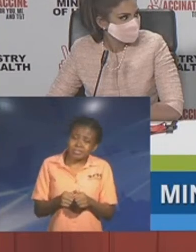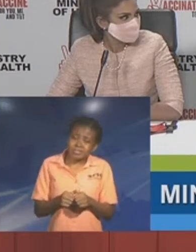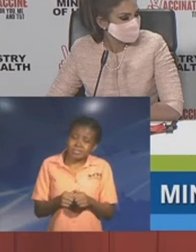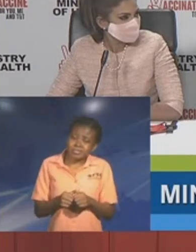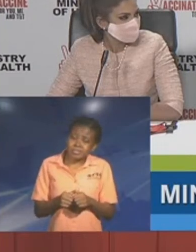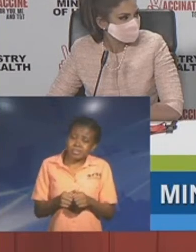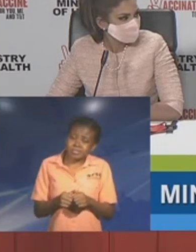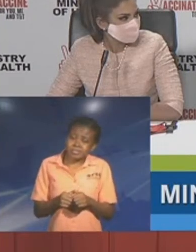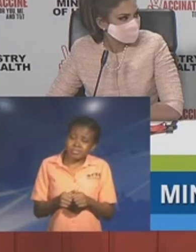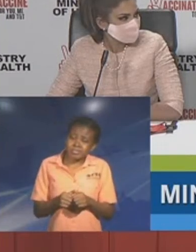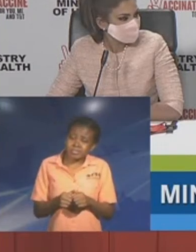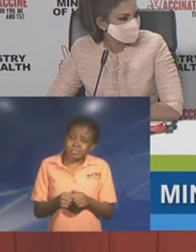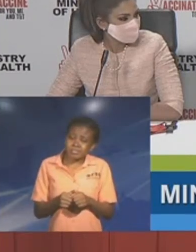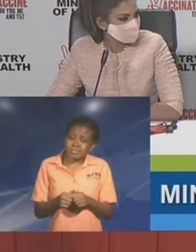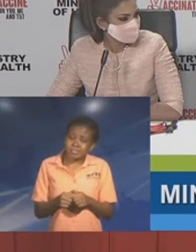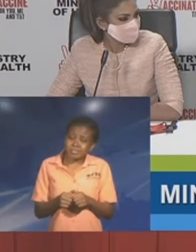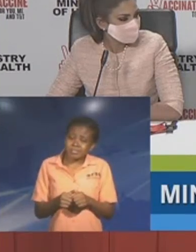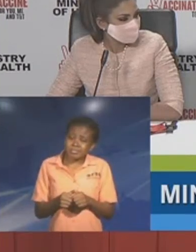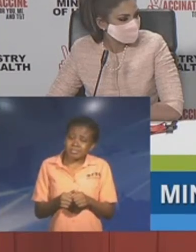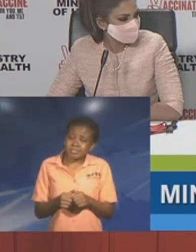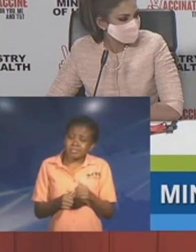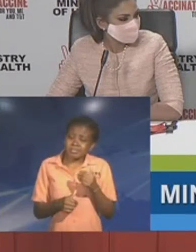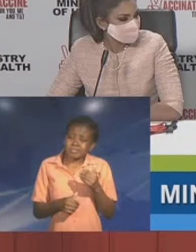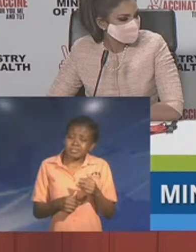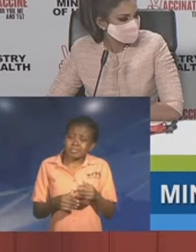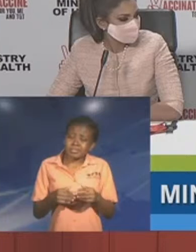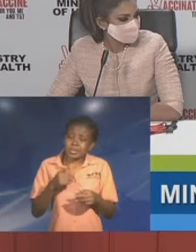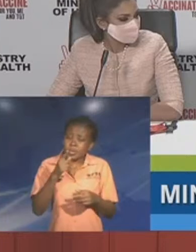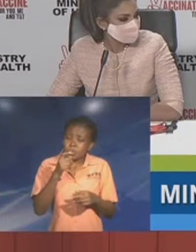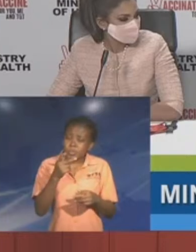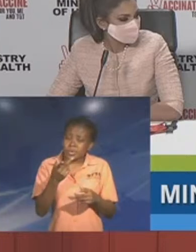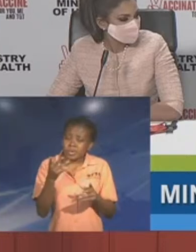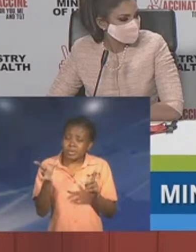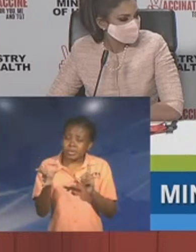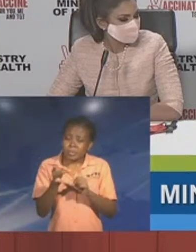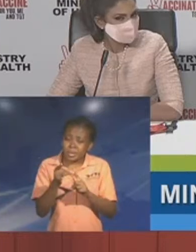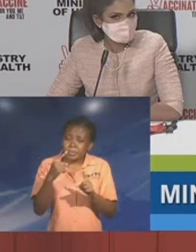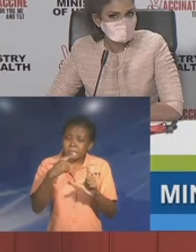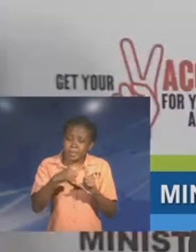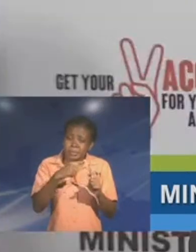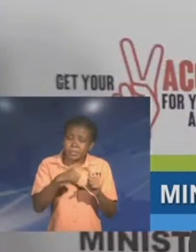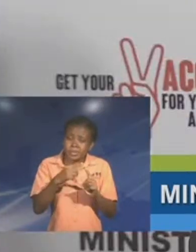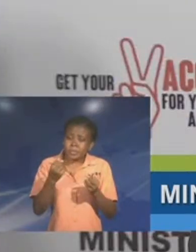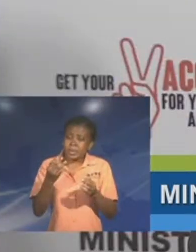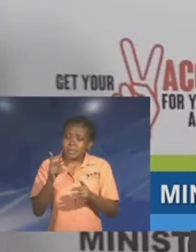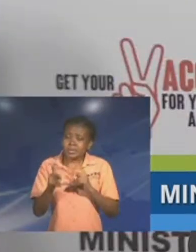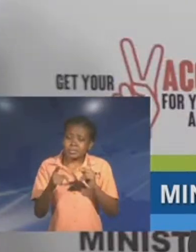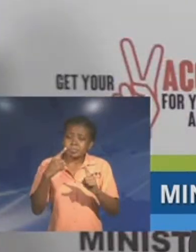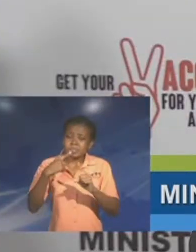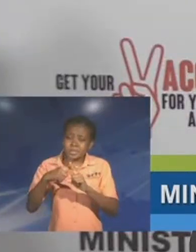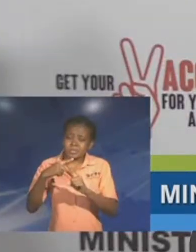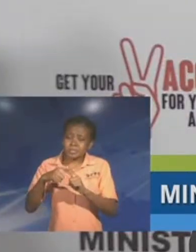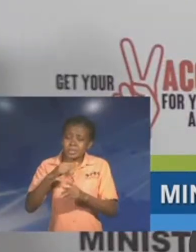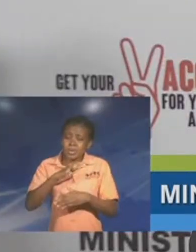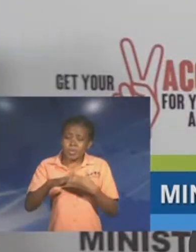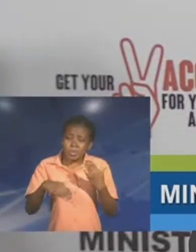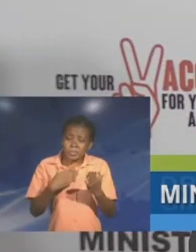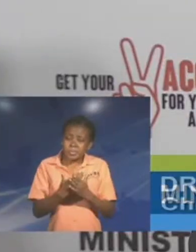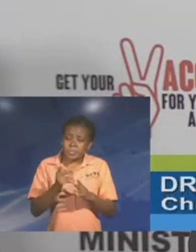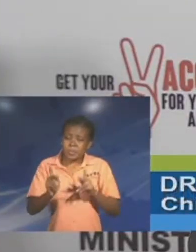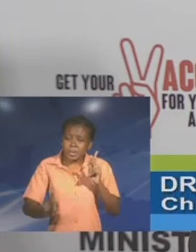right? So generally, what the positivity rate that we have presented is suggesting to you is of all the people that are presenting to